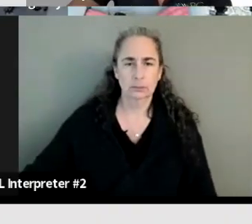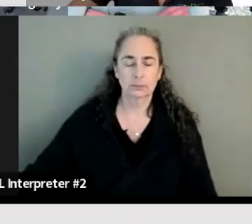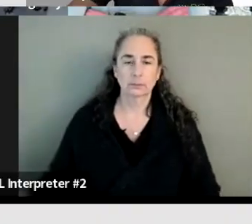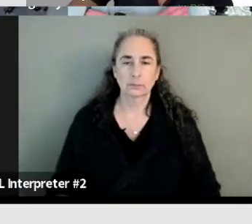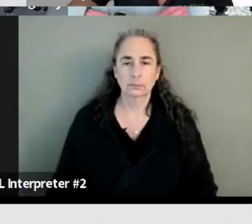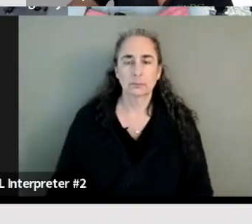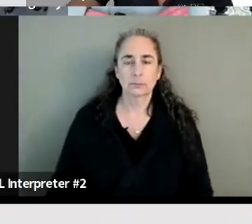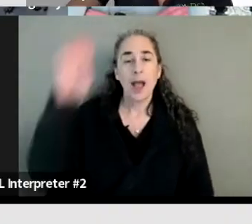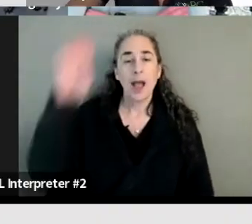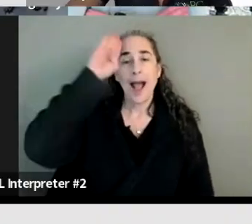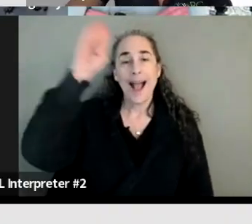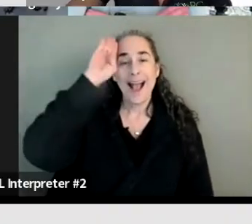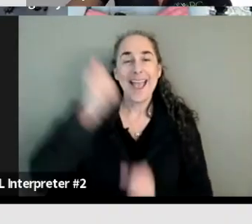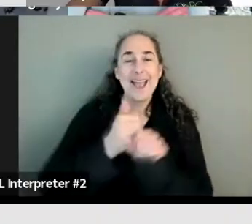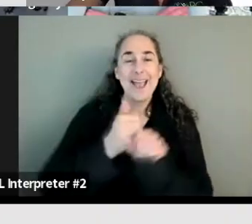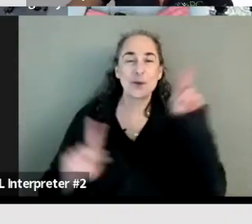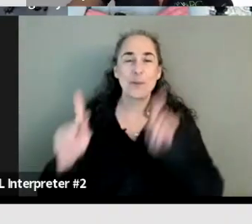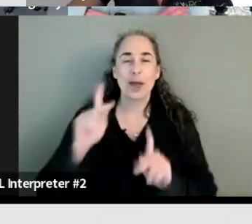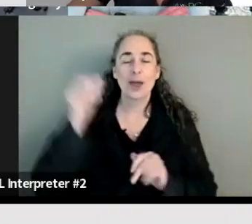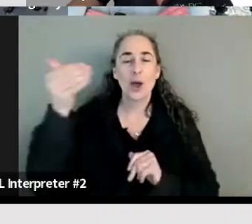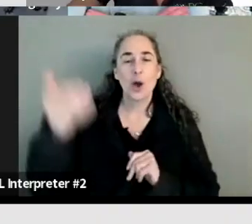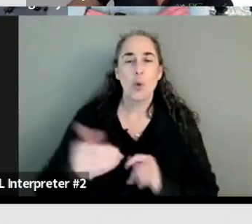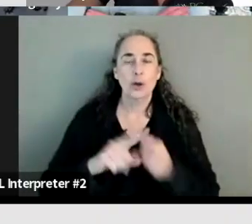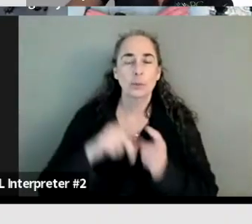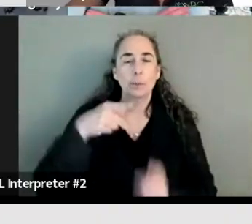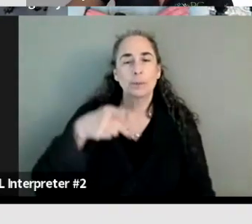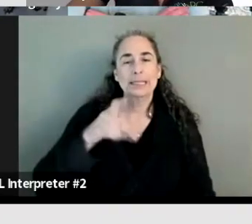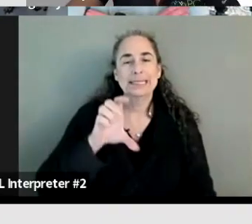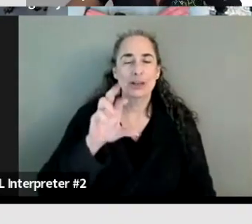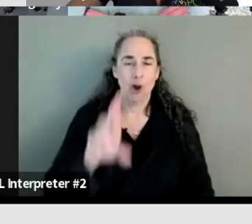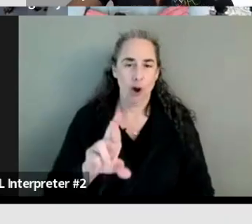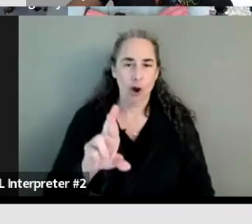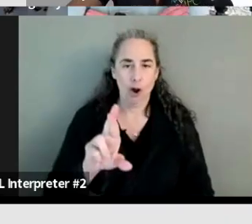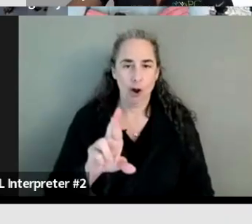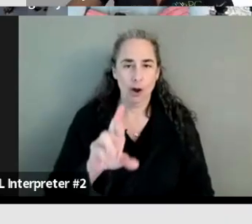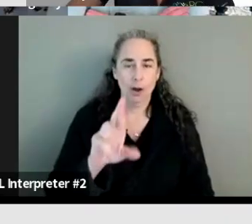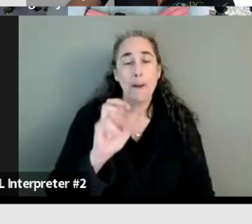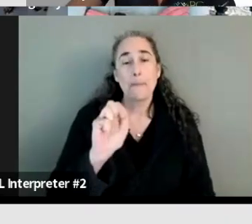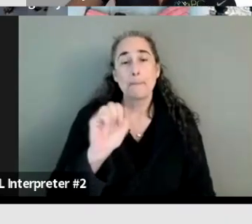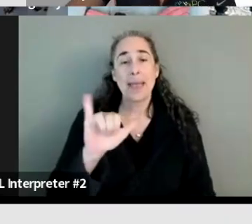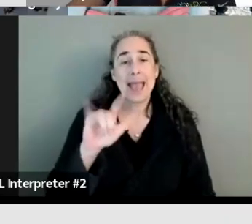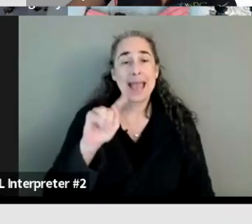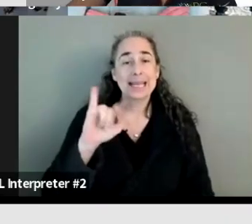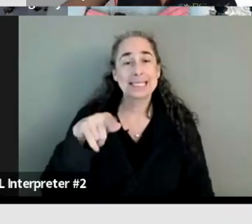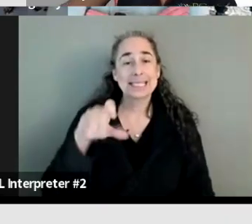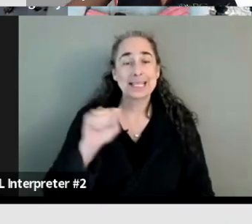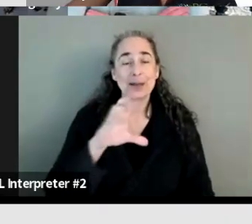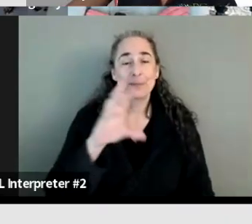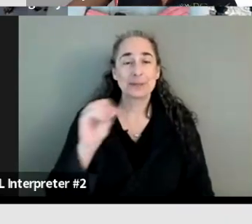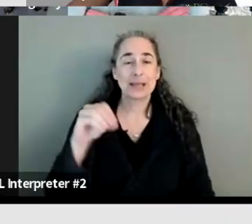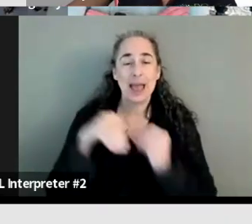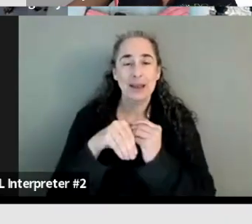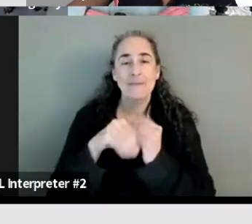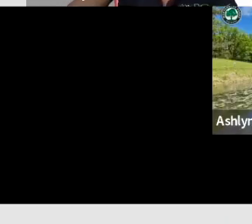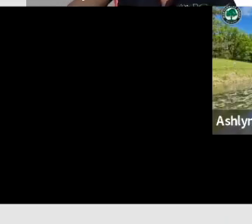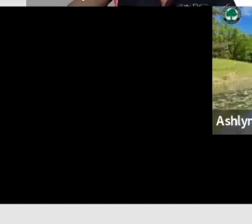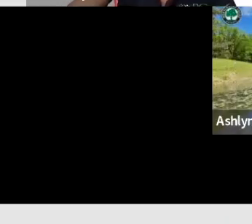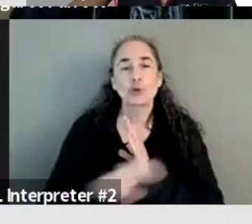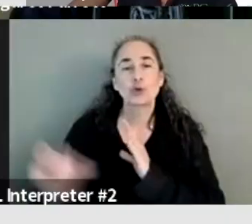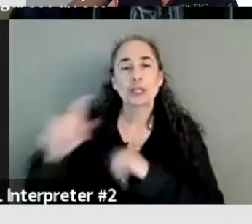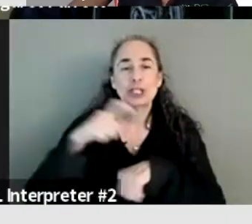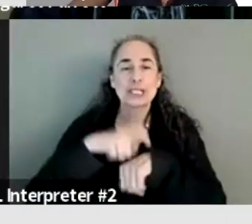Hello, everyone, and welcome to PCR's May Tips and Virtual Transition Times